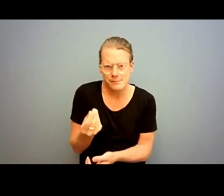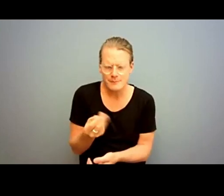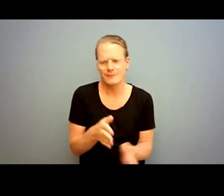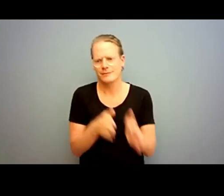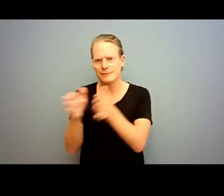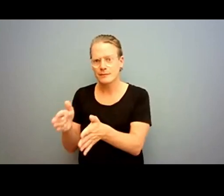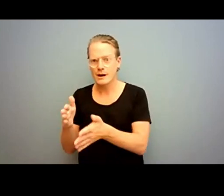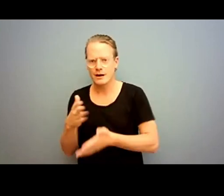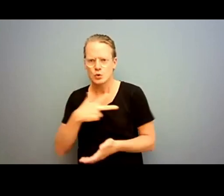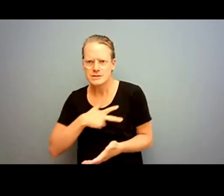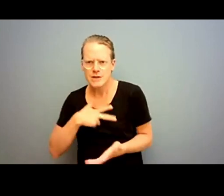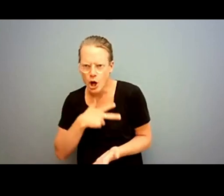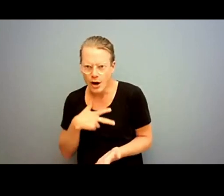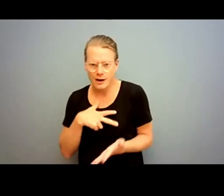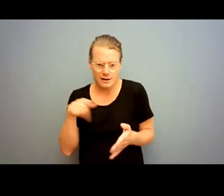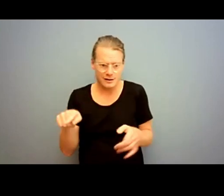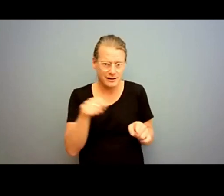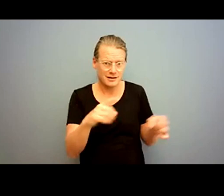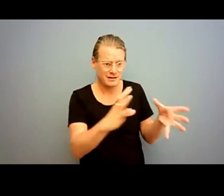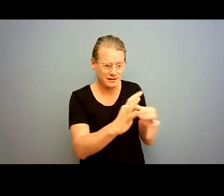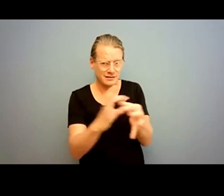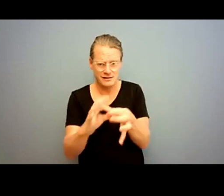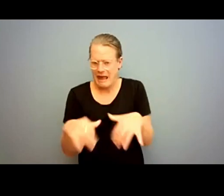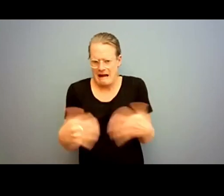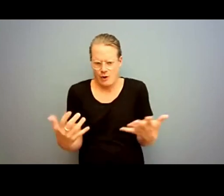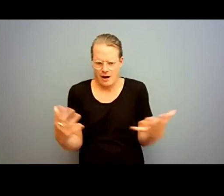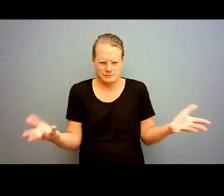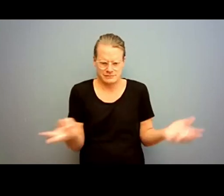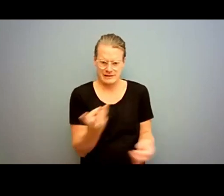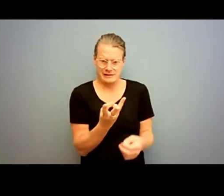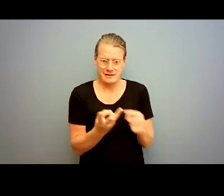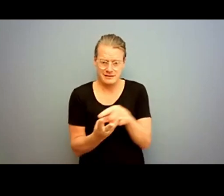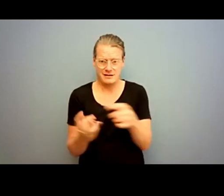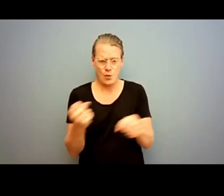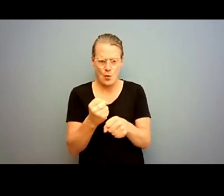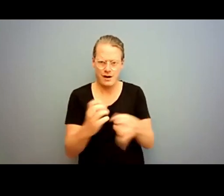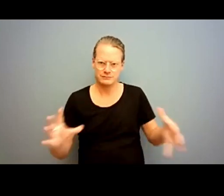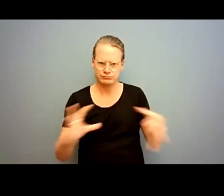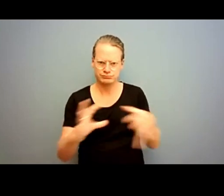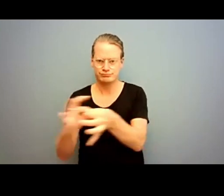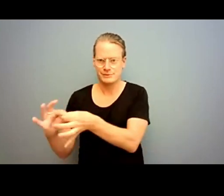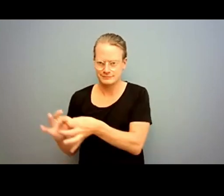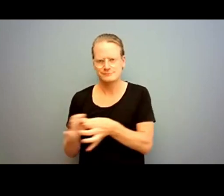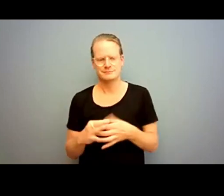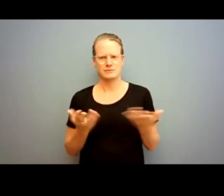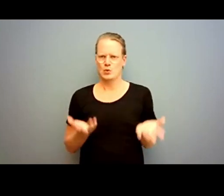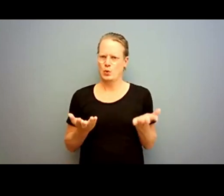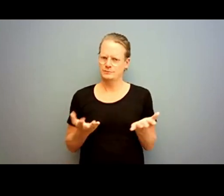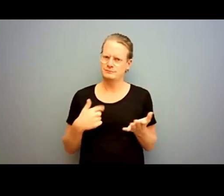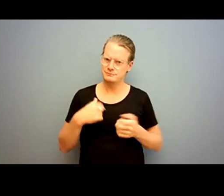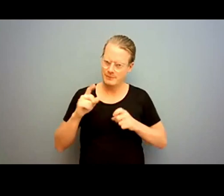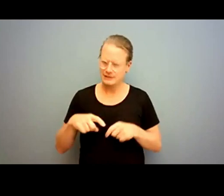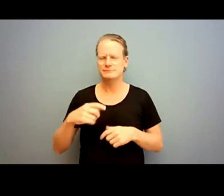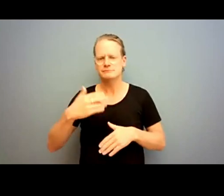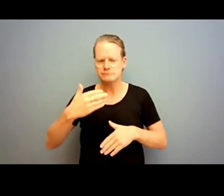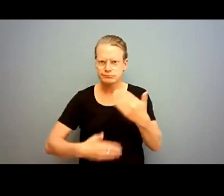space of freedom for persons to manage their own lives. This space was literally closed down